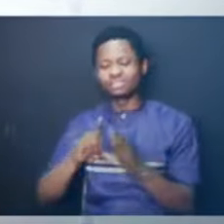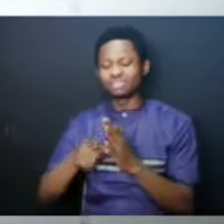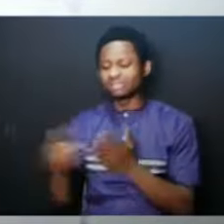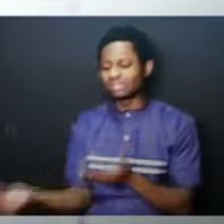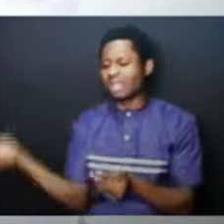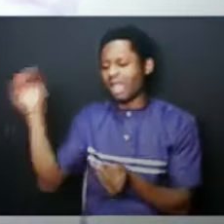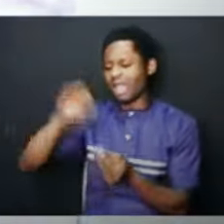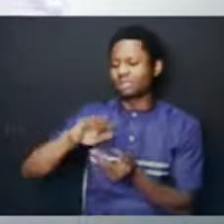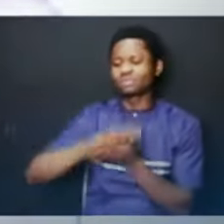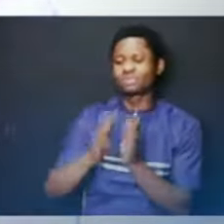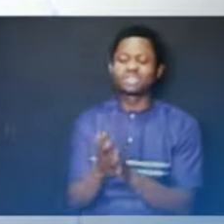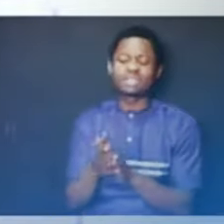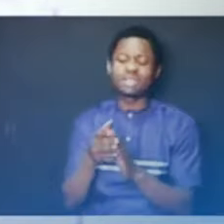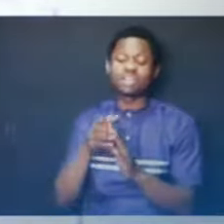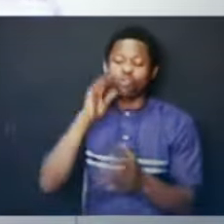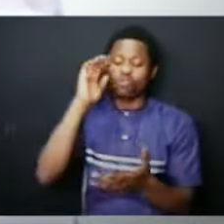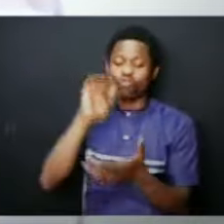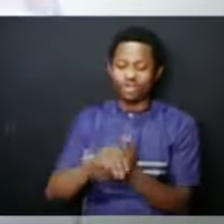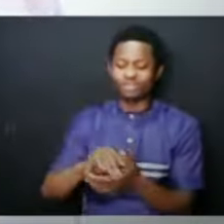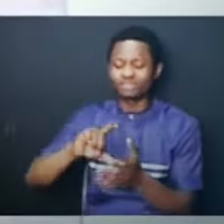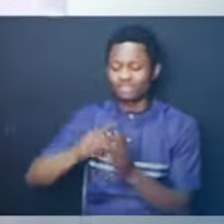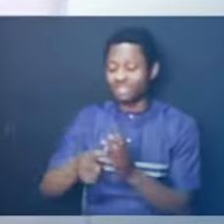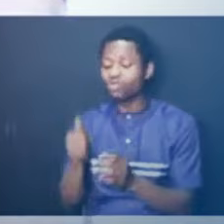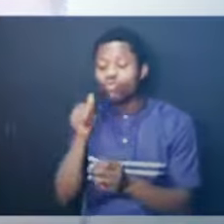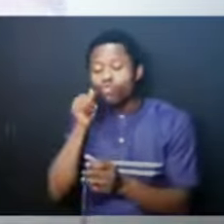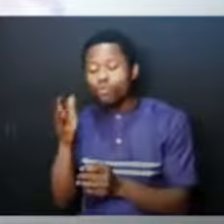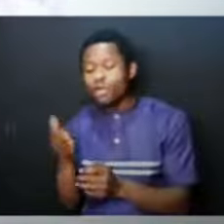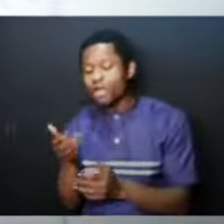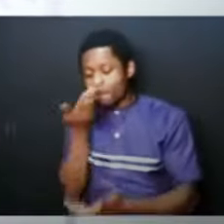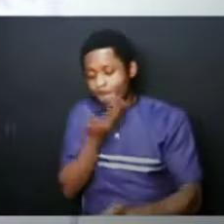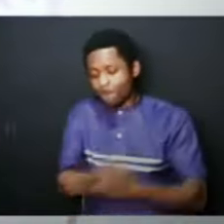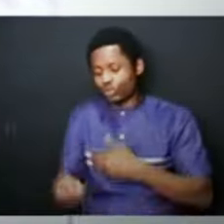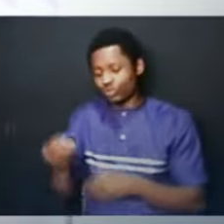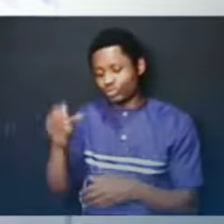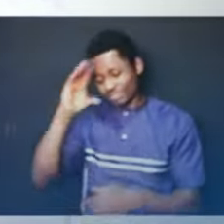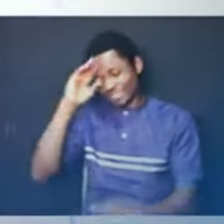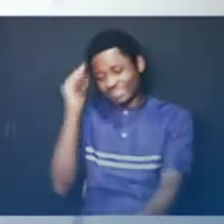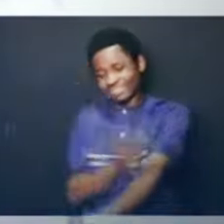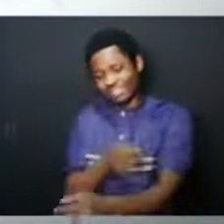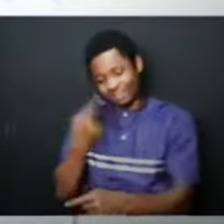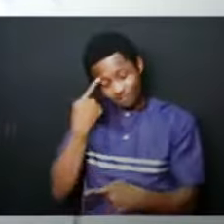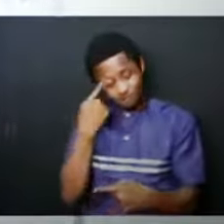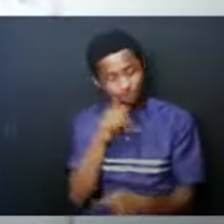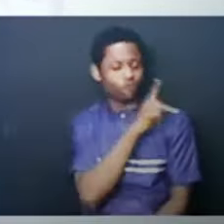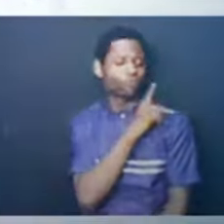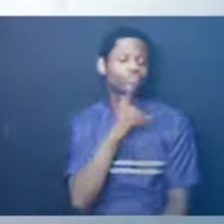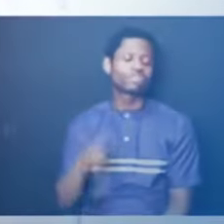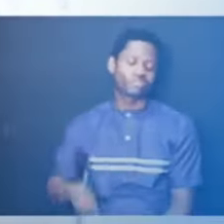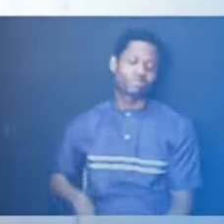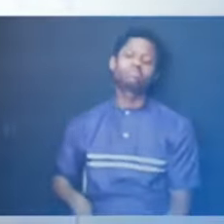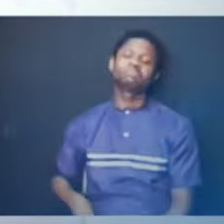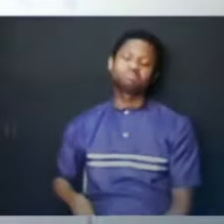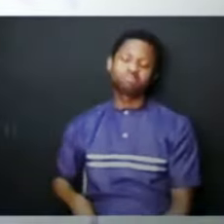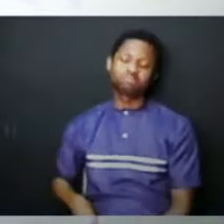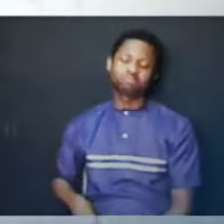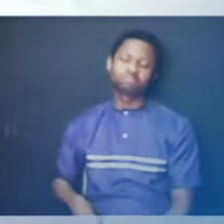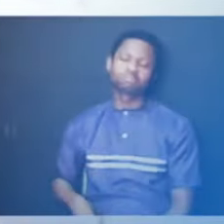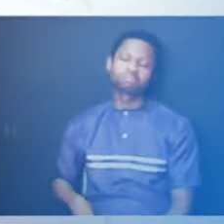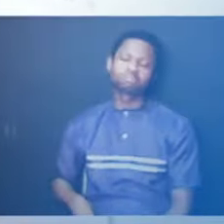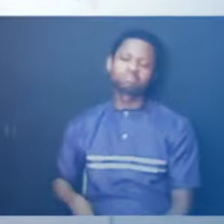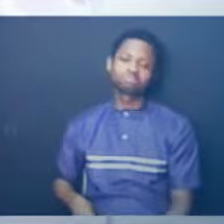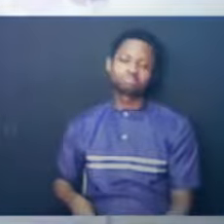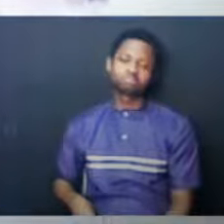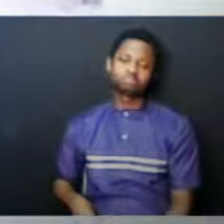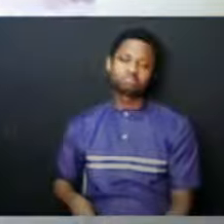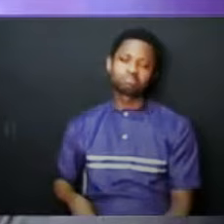bore him a son. Now, Ocha Adunachi no David ma woko fa no eba nchen beyen se ne yire na onene tinai